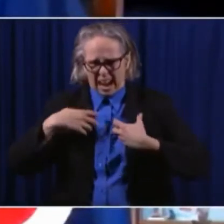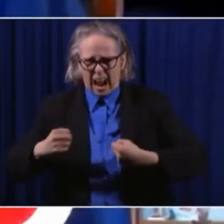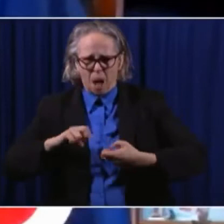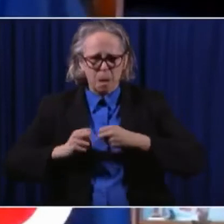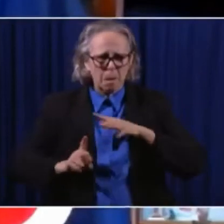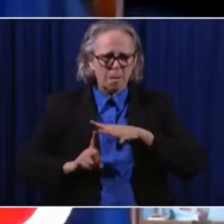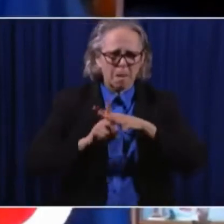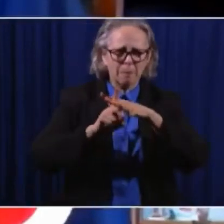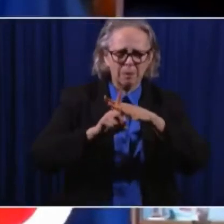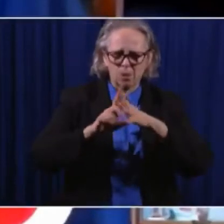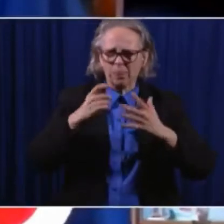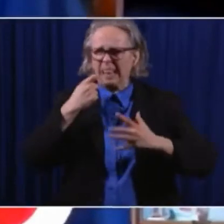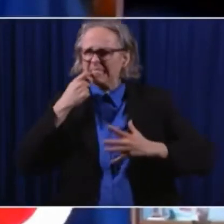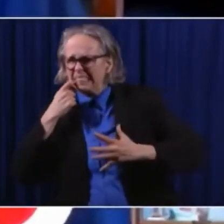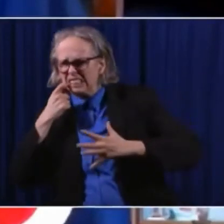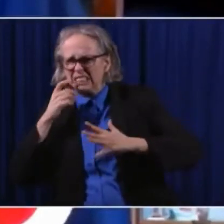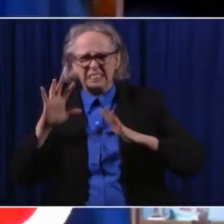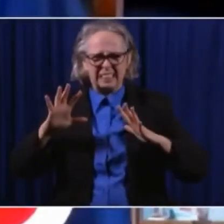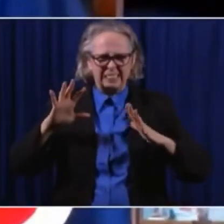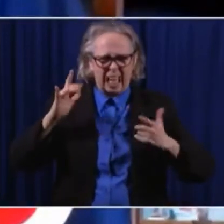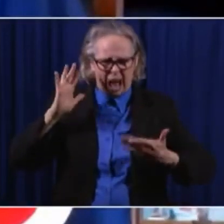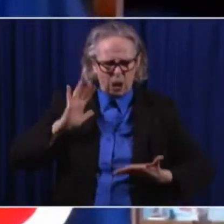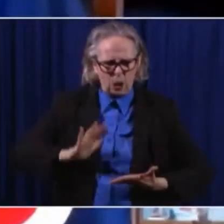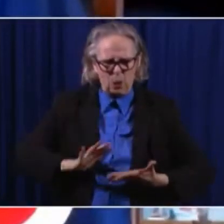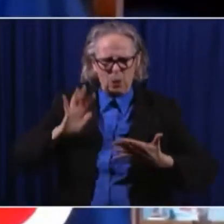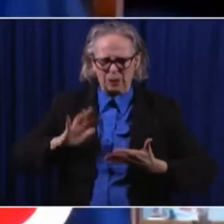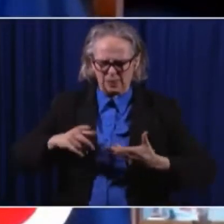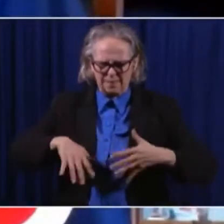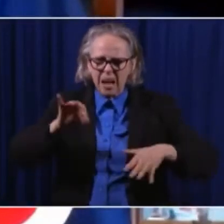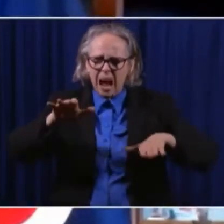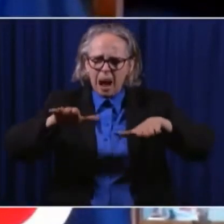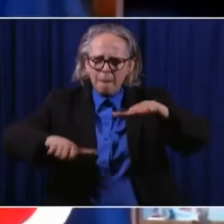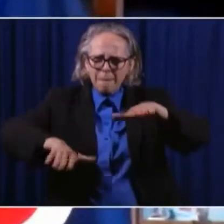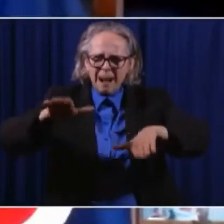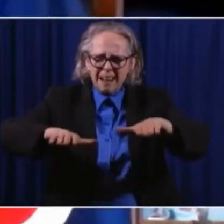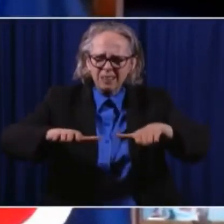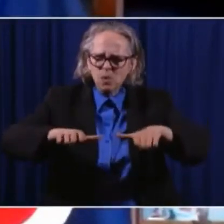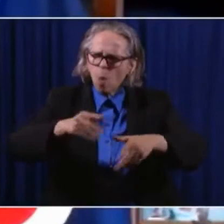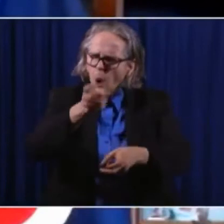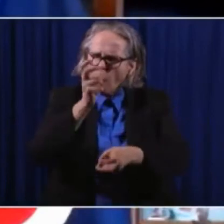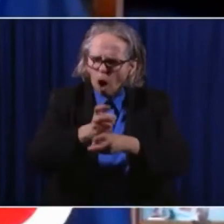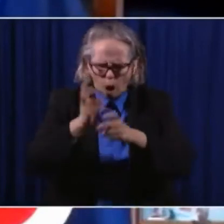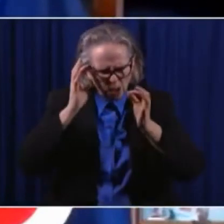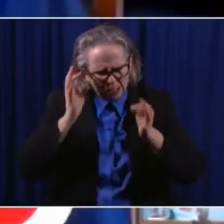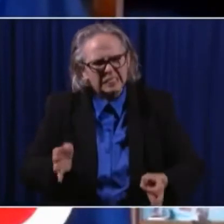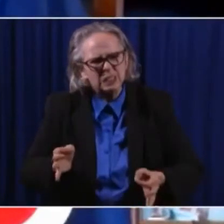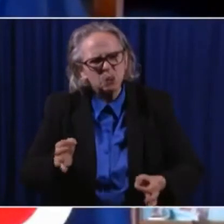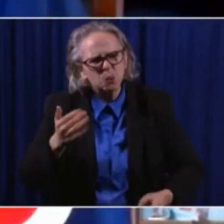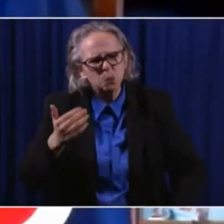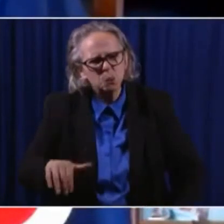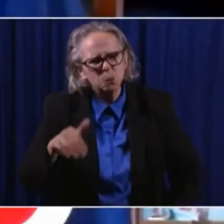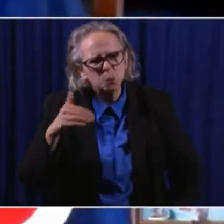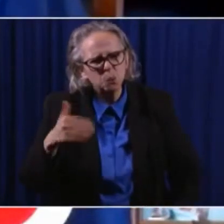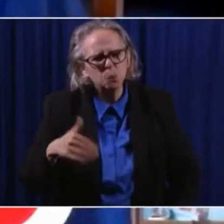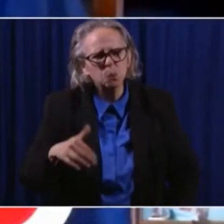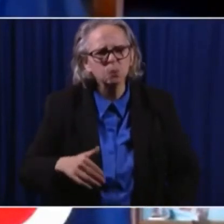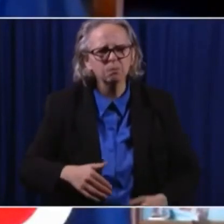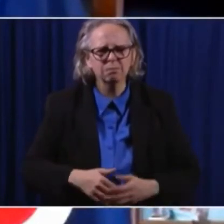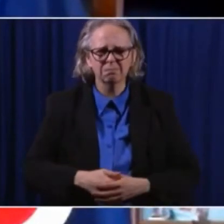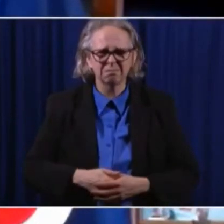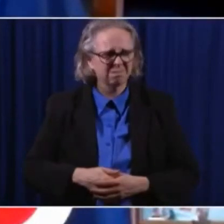abuse, those things that Lori, Chris talked about that can wear on us. This is the complexity of the problem that we're trying